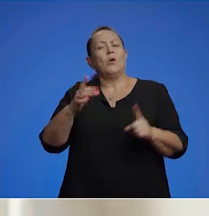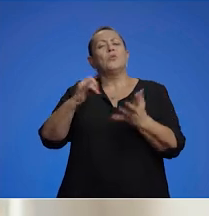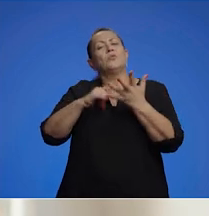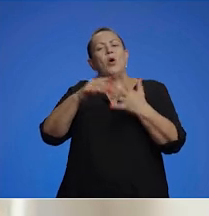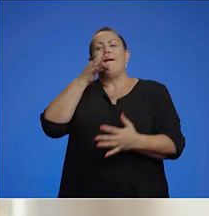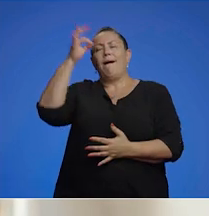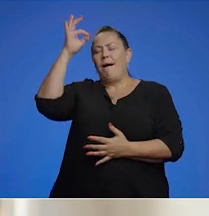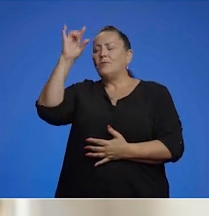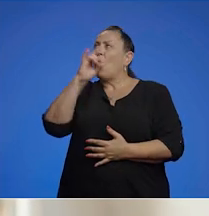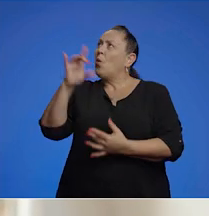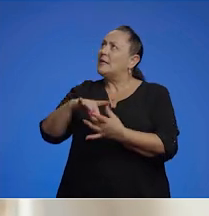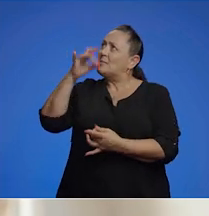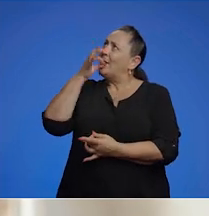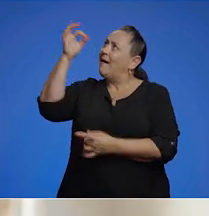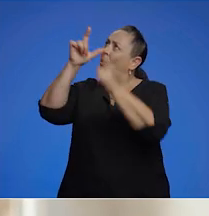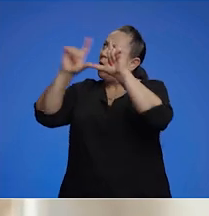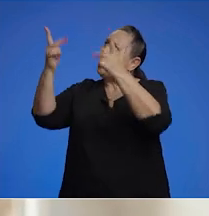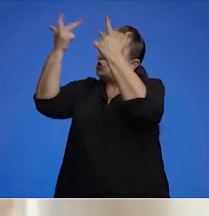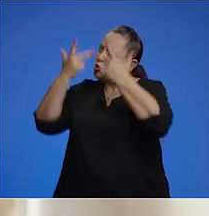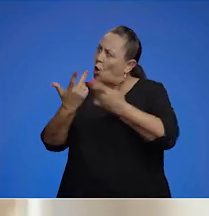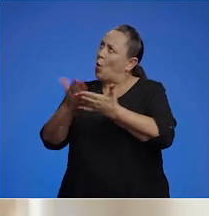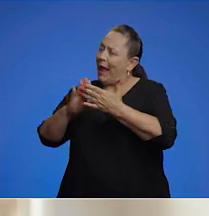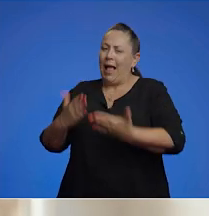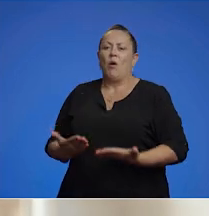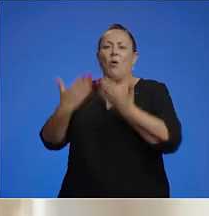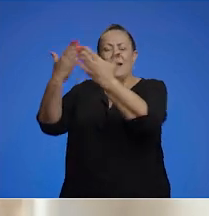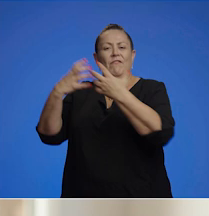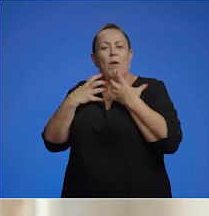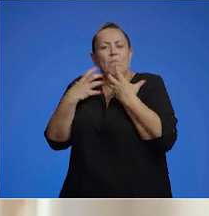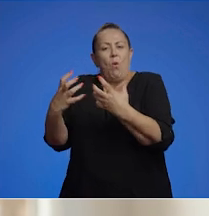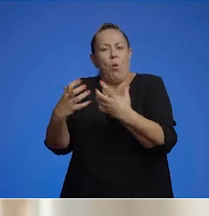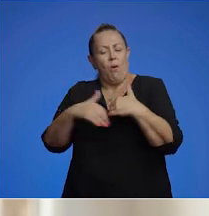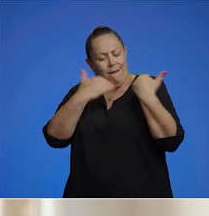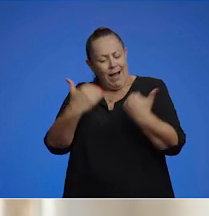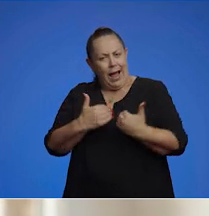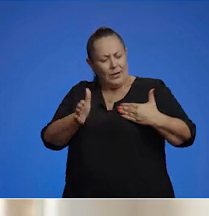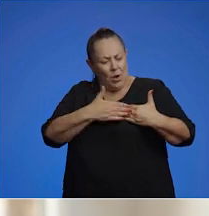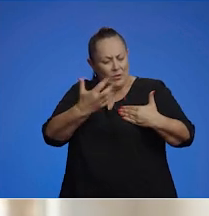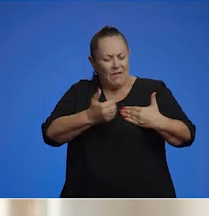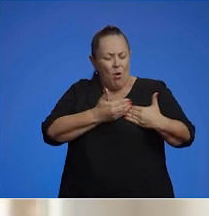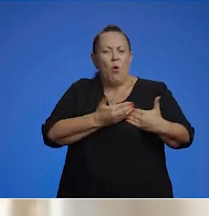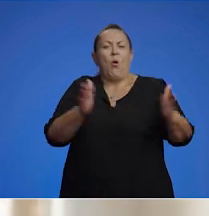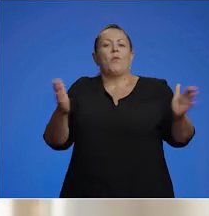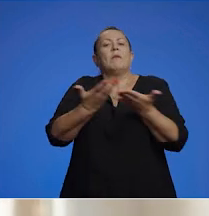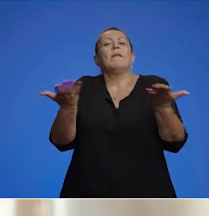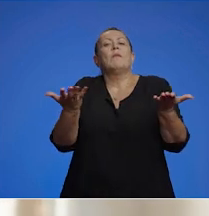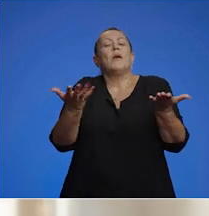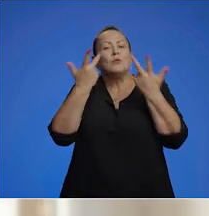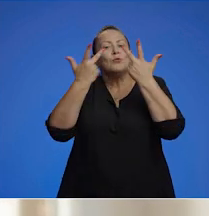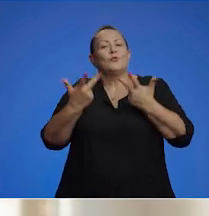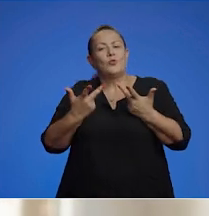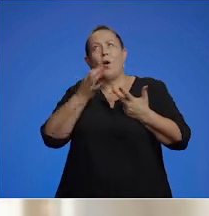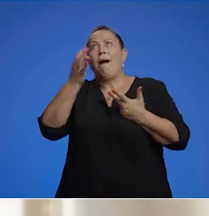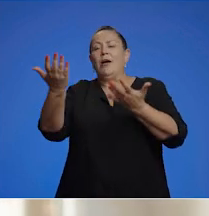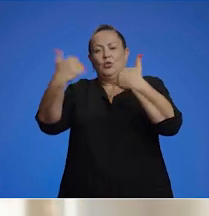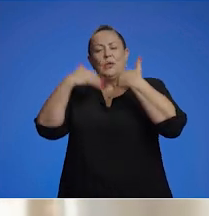ask the Holy Spirit, Lord, show me where I can give more. Show me where my heart is closed. And I trust that you will